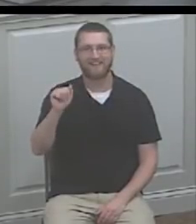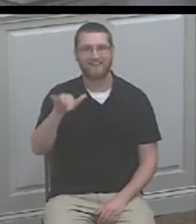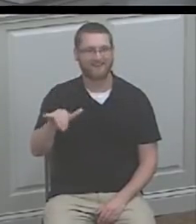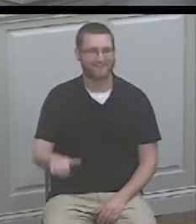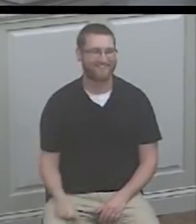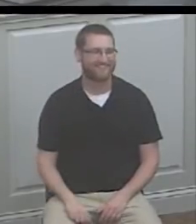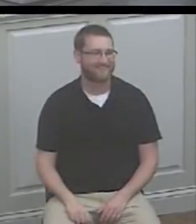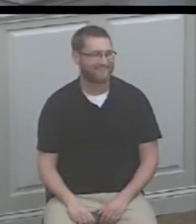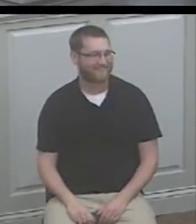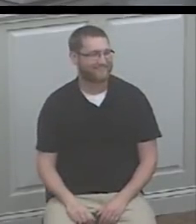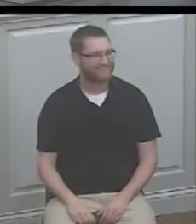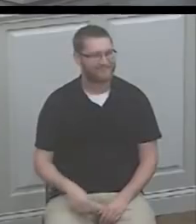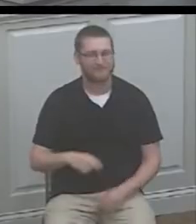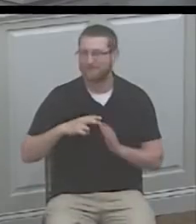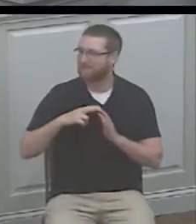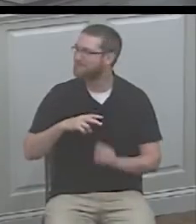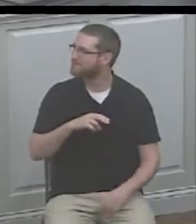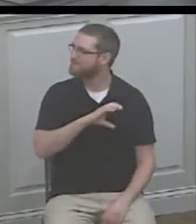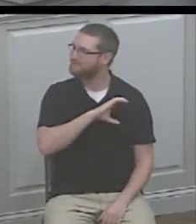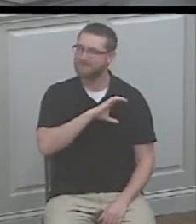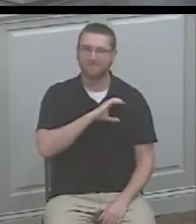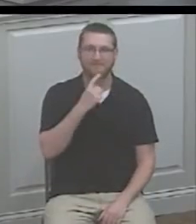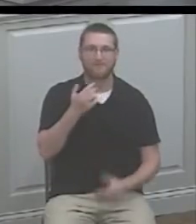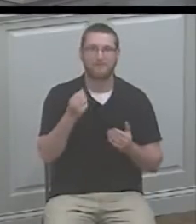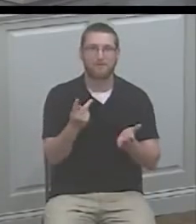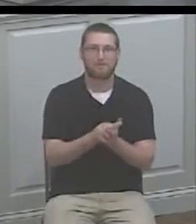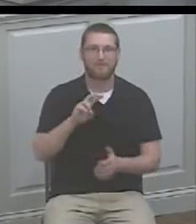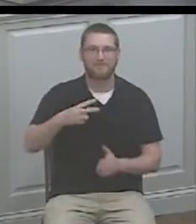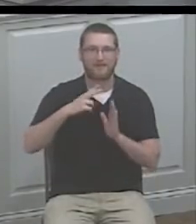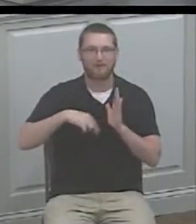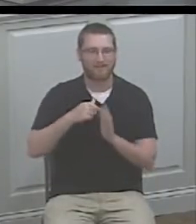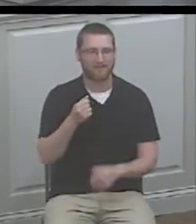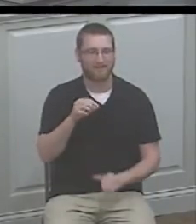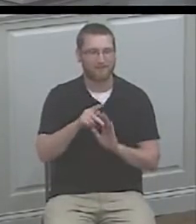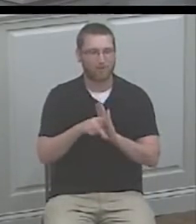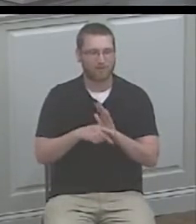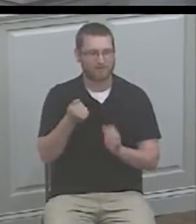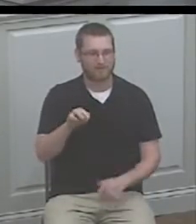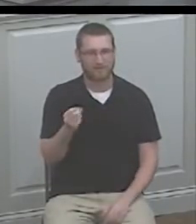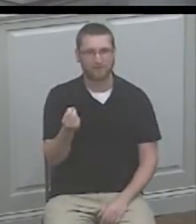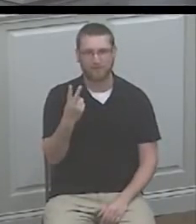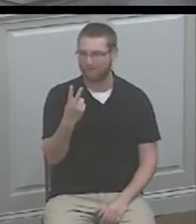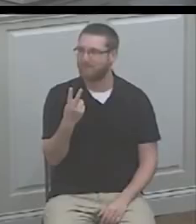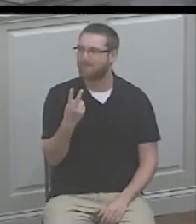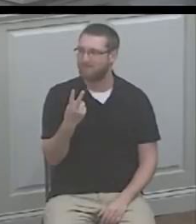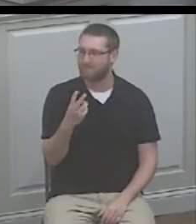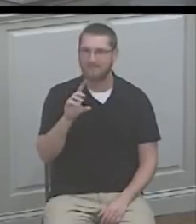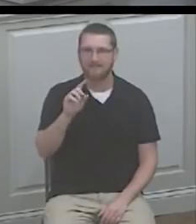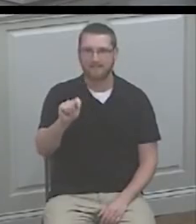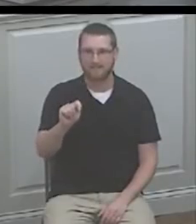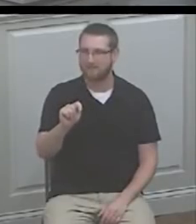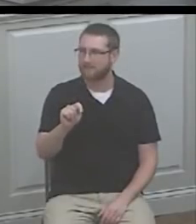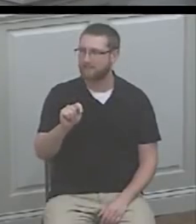I move for approval of second reading of Ordinance 1912. Thanks, Commissioner Cottle. Is there a second? Second. Commissioner Terry,